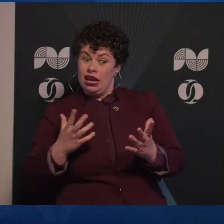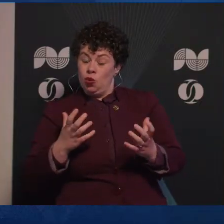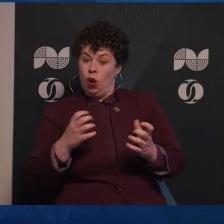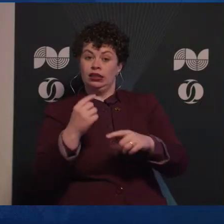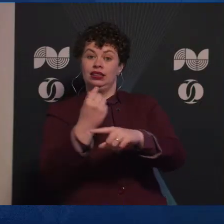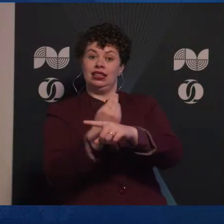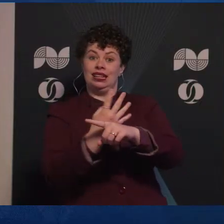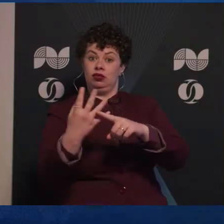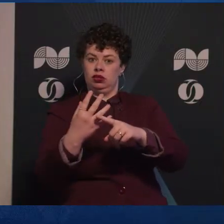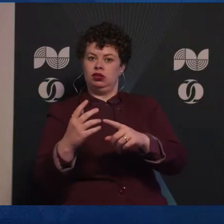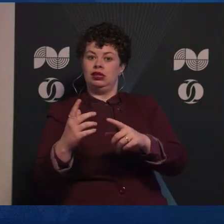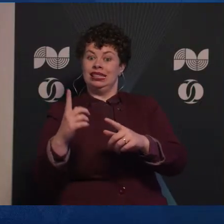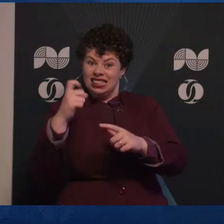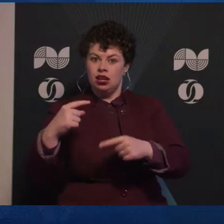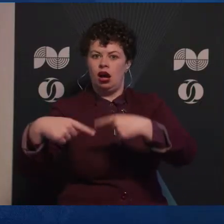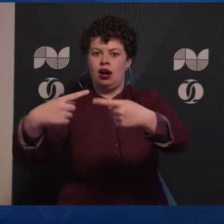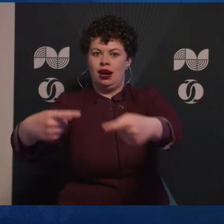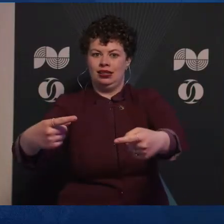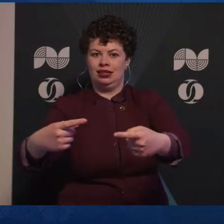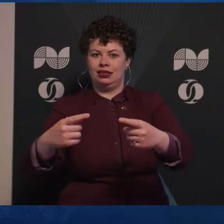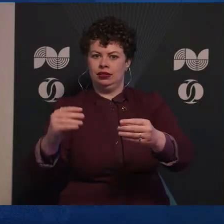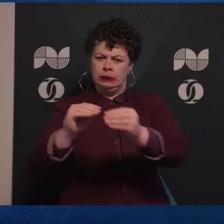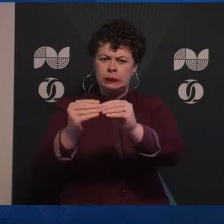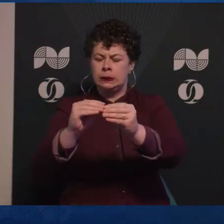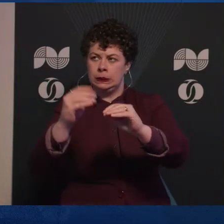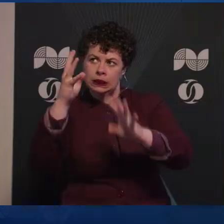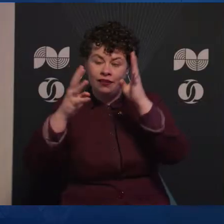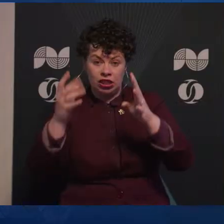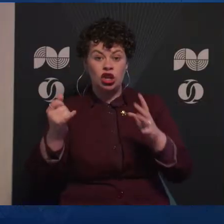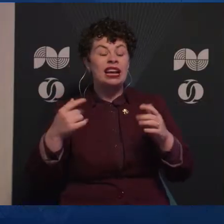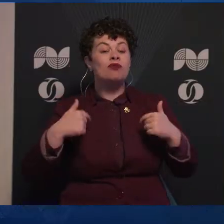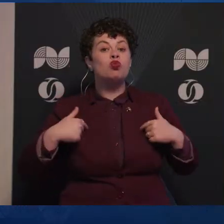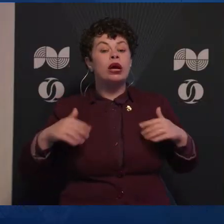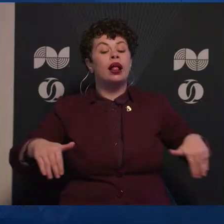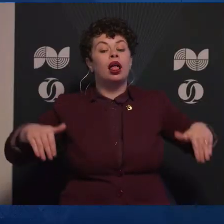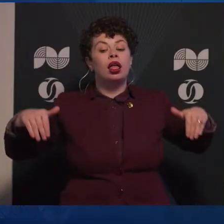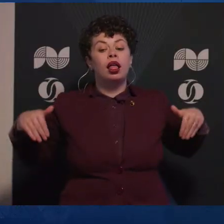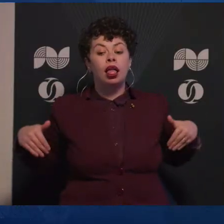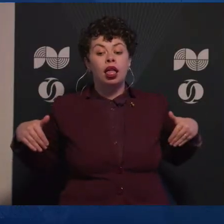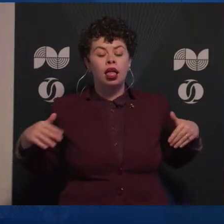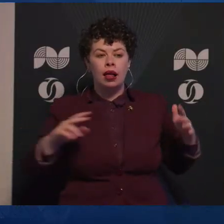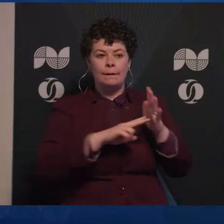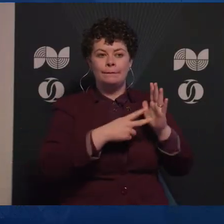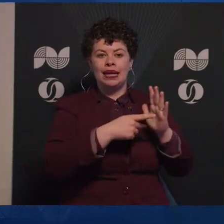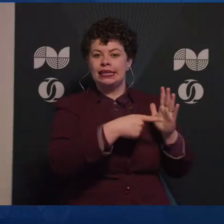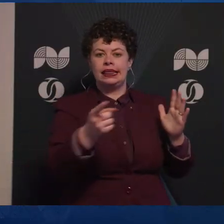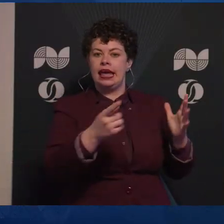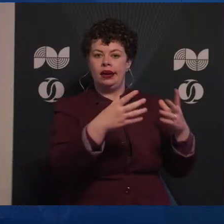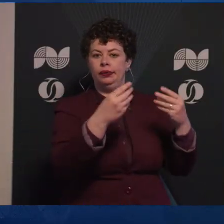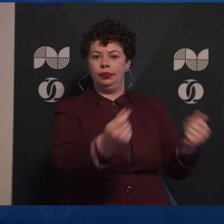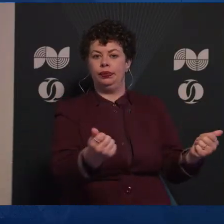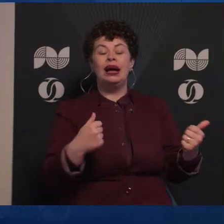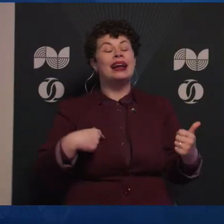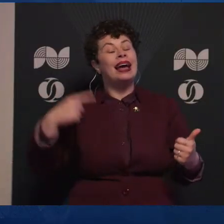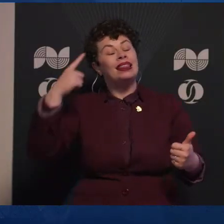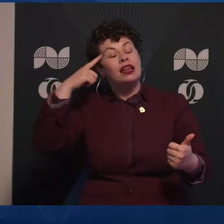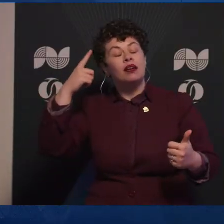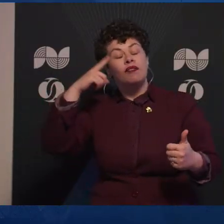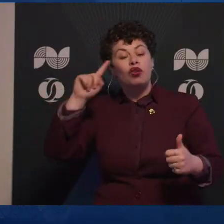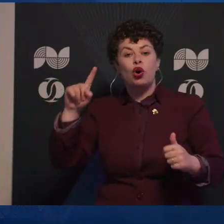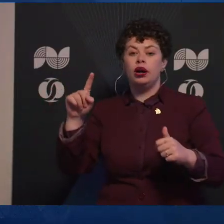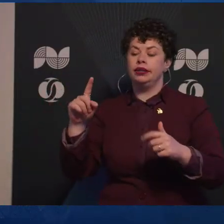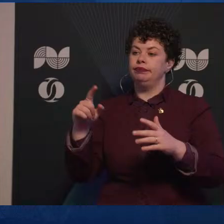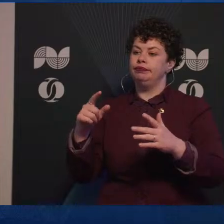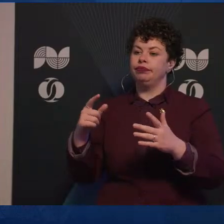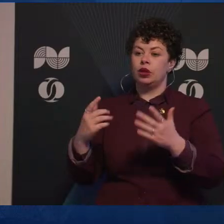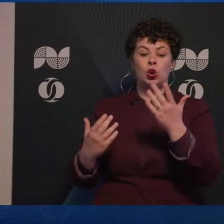industry, quite rightly so. We need that same proactive approach for the development and the commercialization